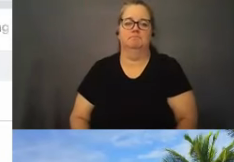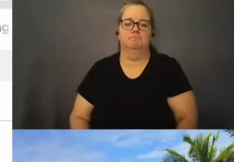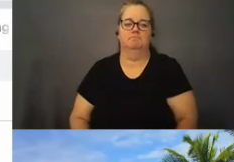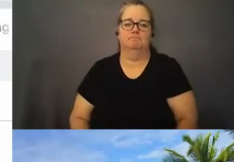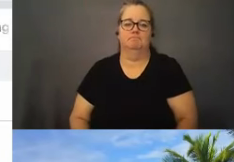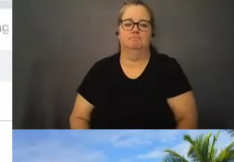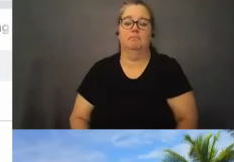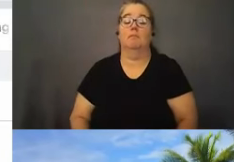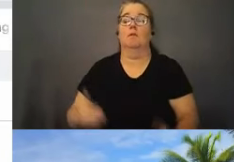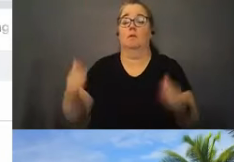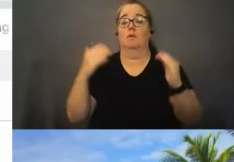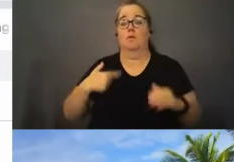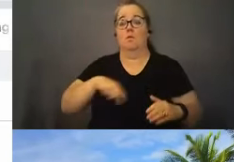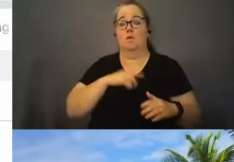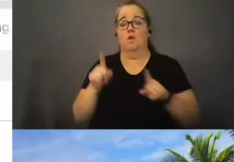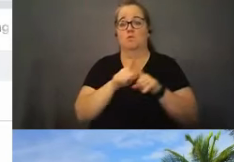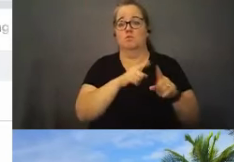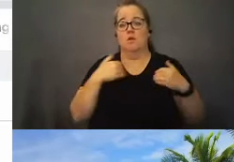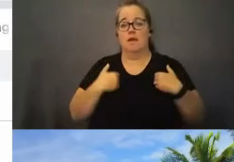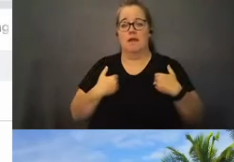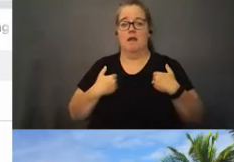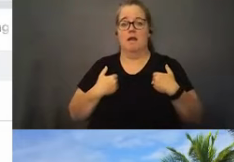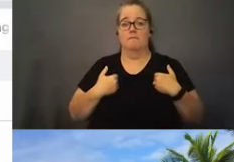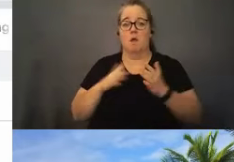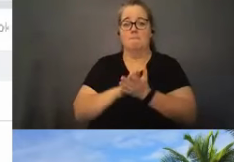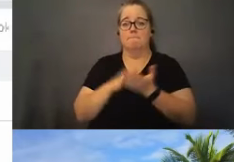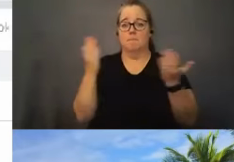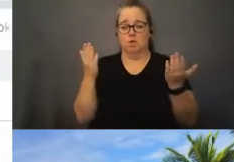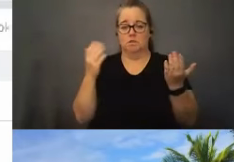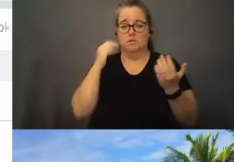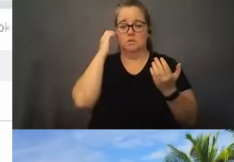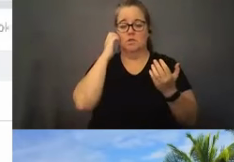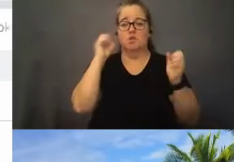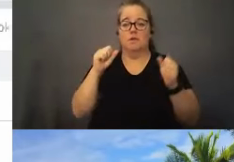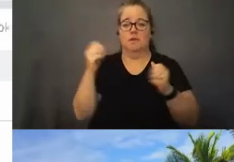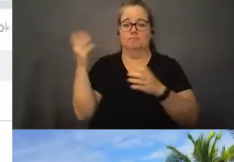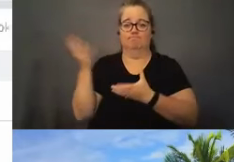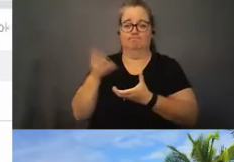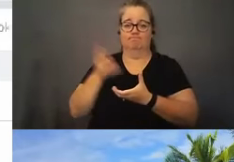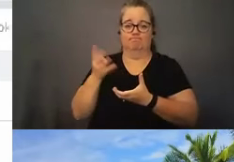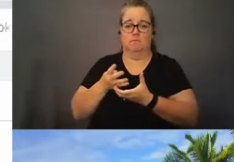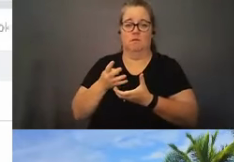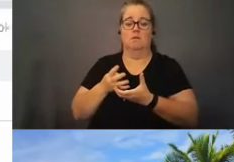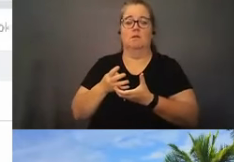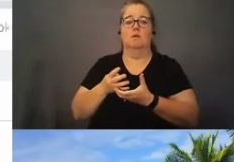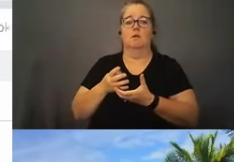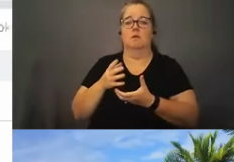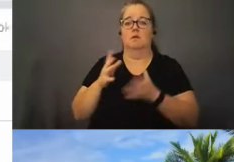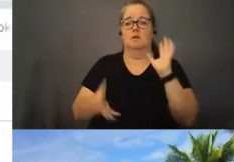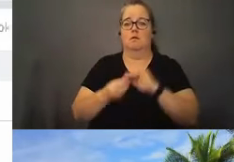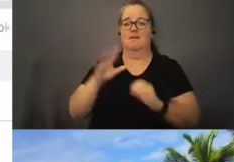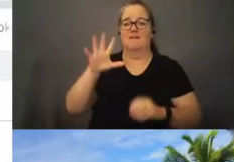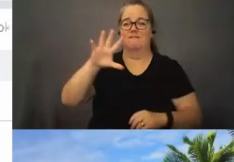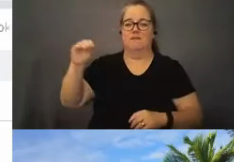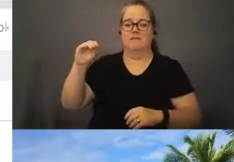And then we also have books you can download, and these are 50-page color